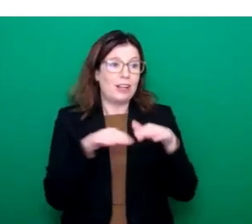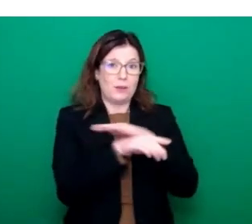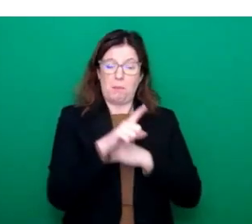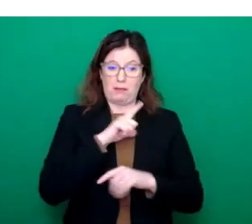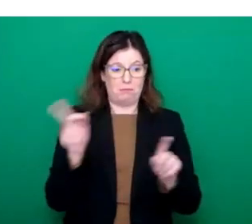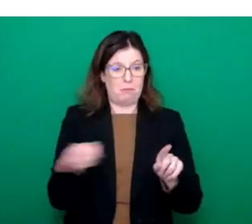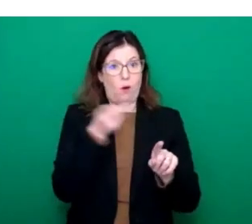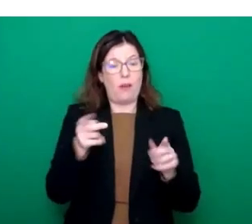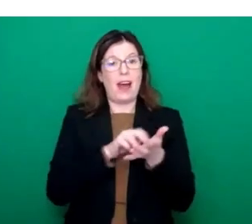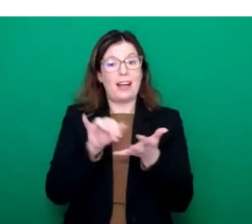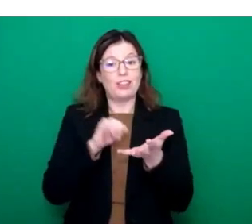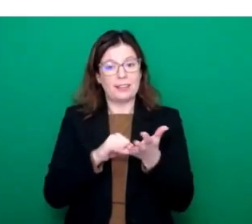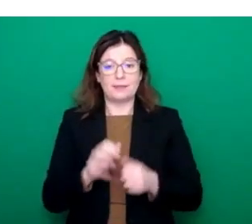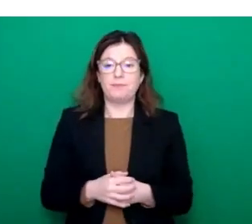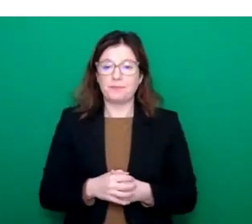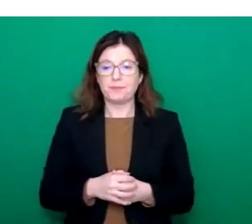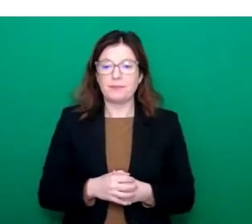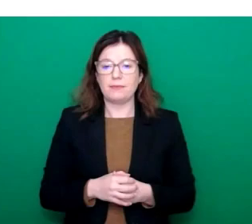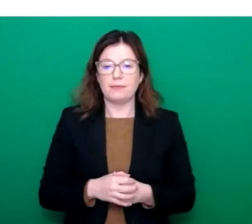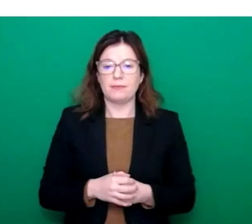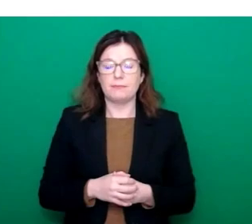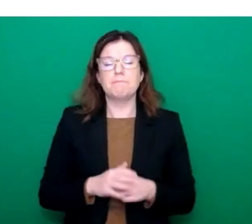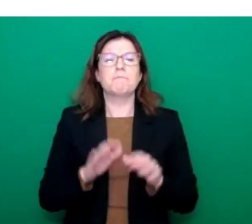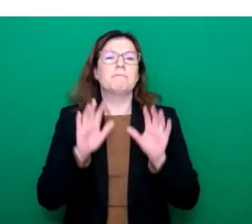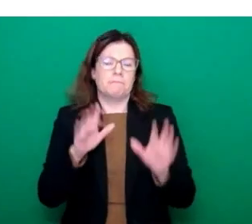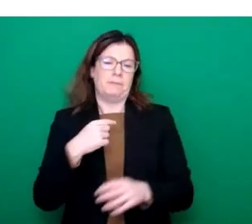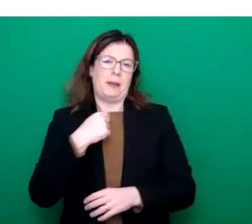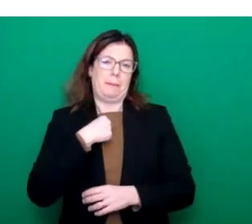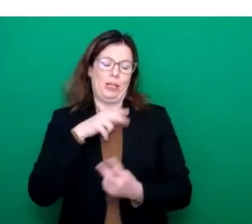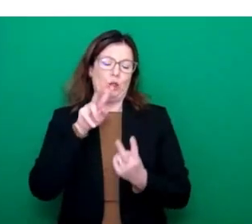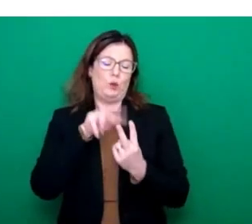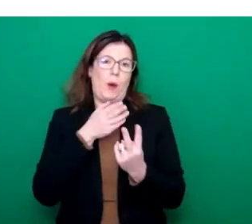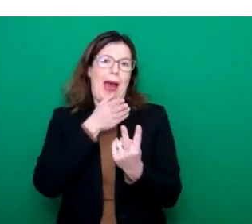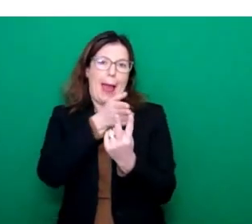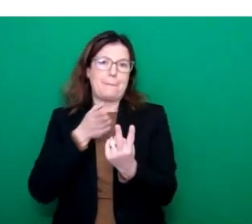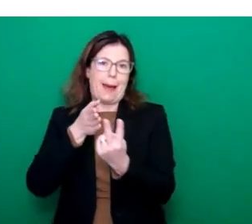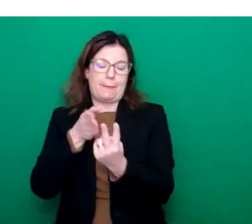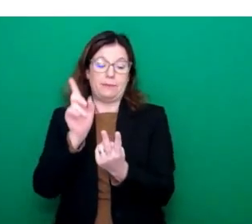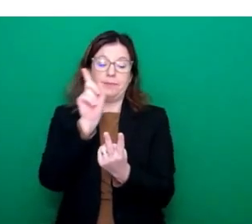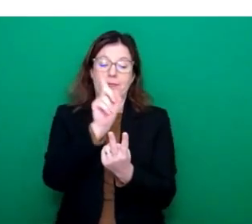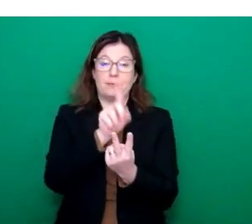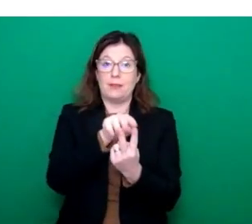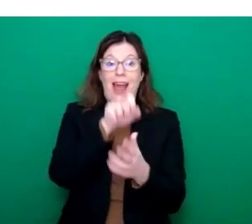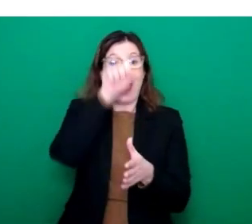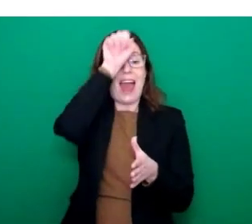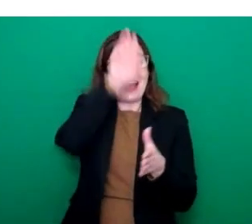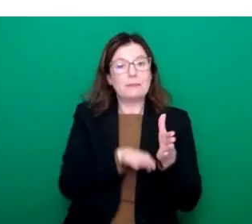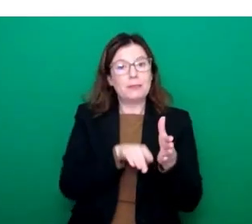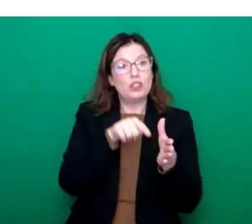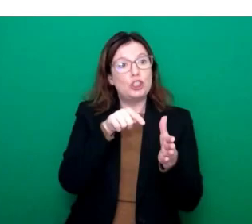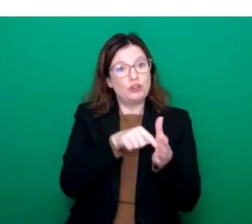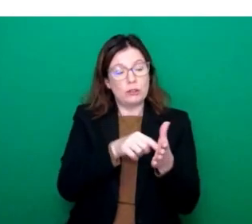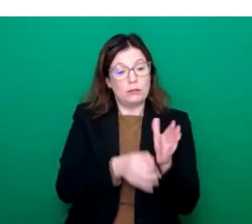my perspective, I think there's two aims, two goals. One is to achieve a better experience, both for